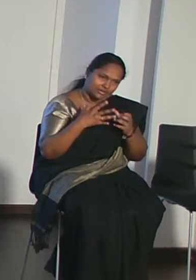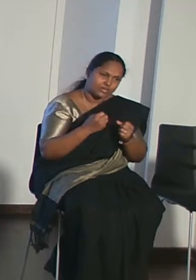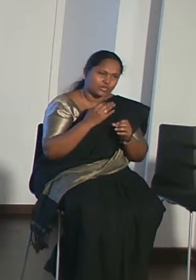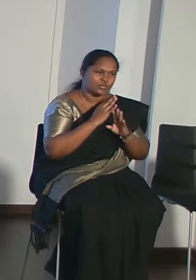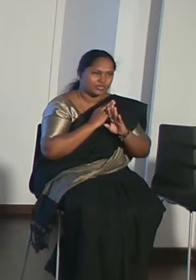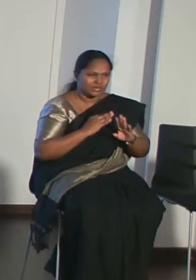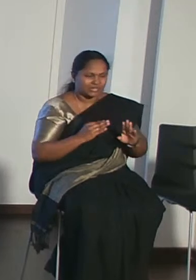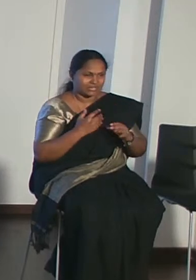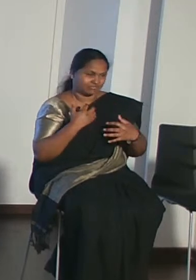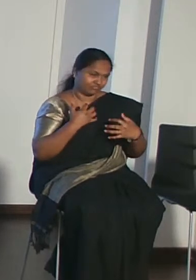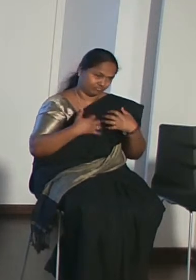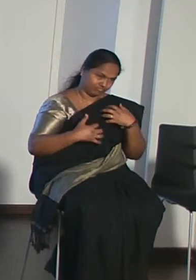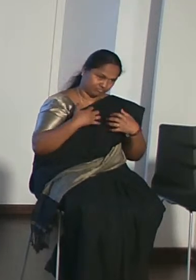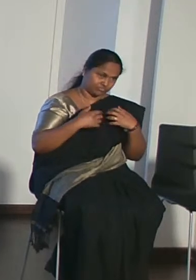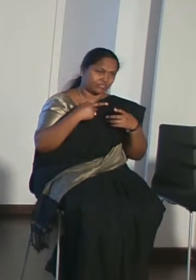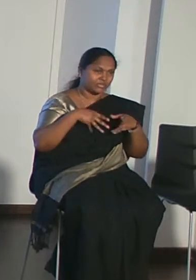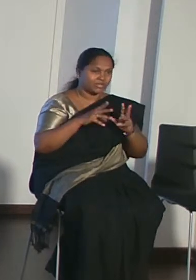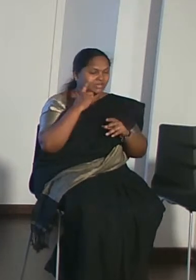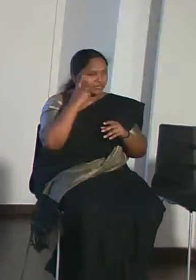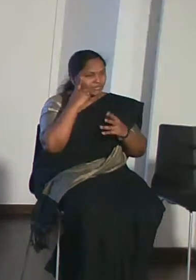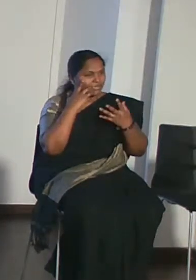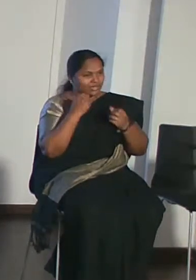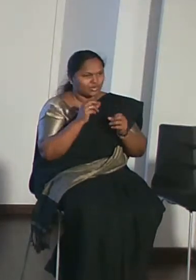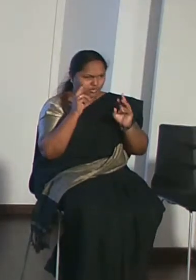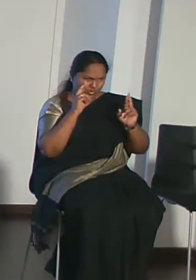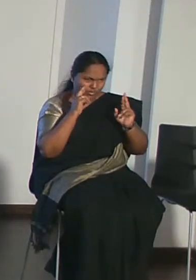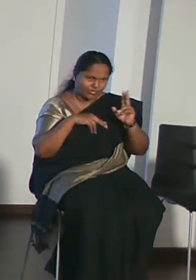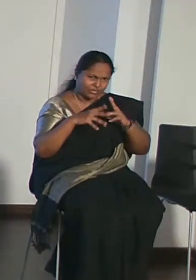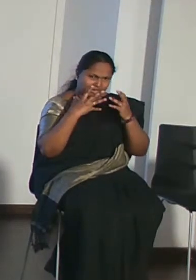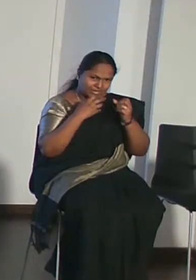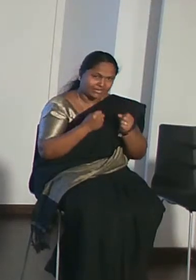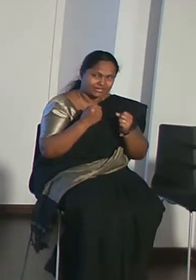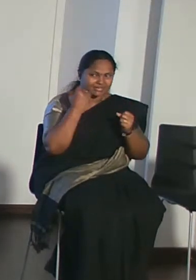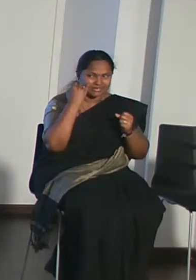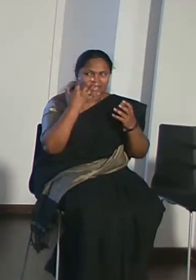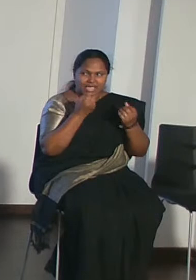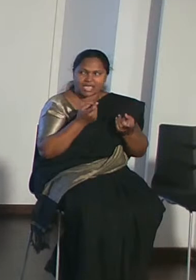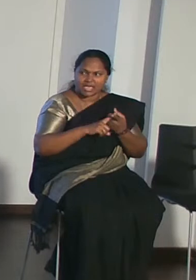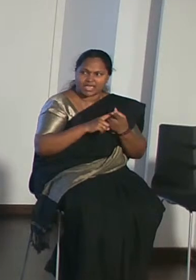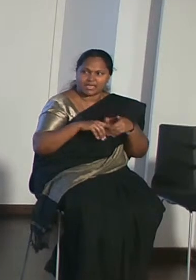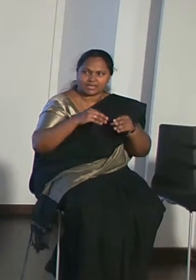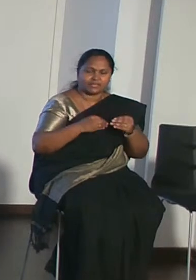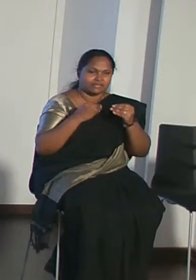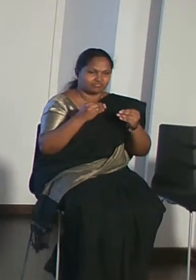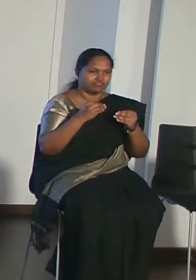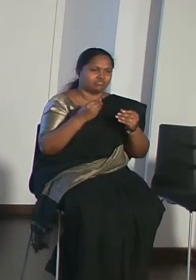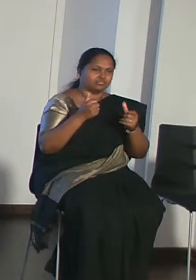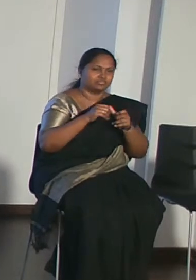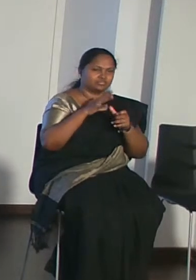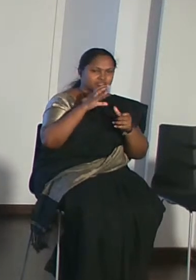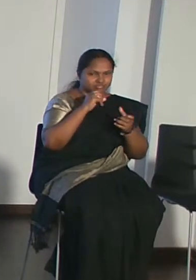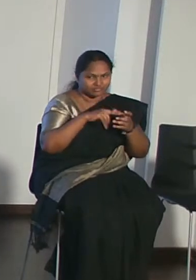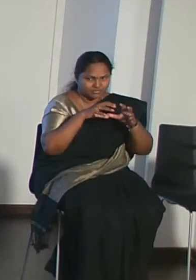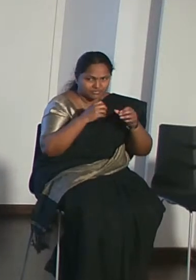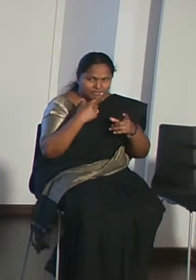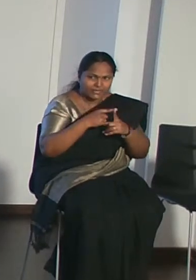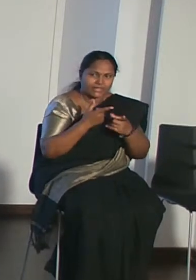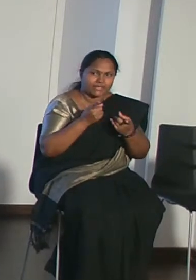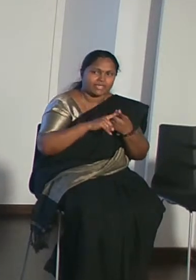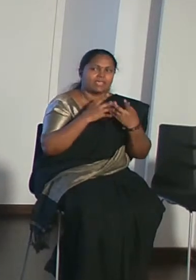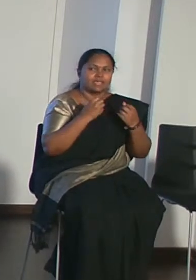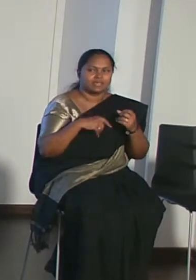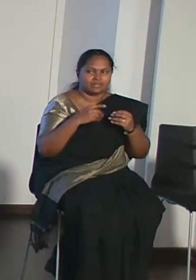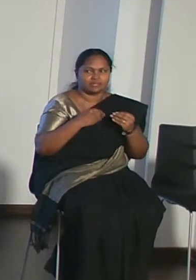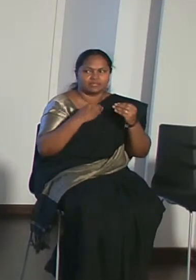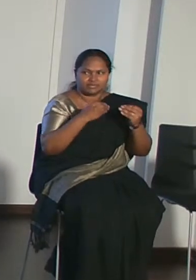quite exciting in a way. And I'm hoping some of the images are playing. You'll find captions that describe the